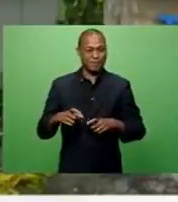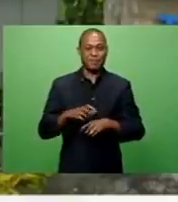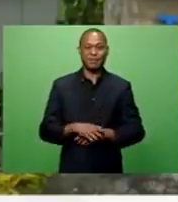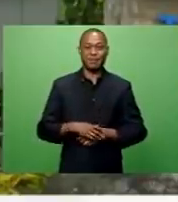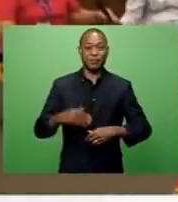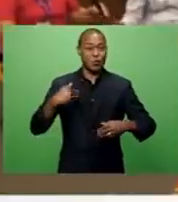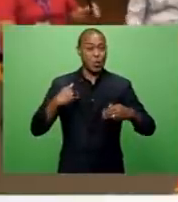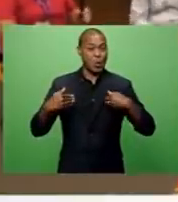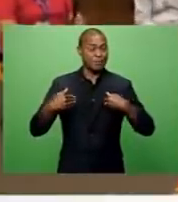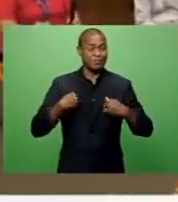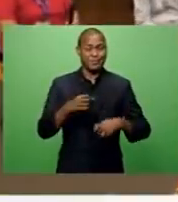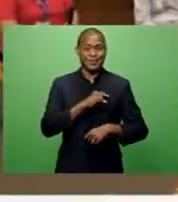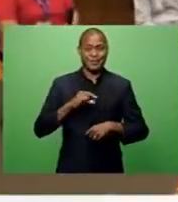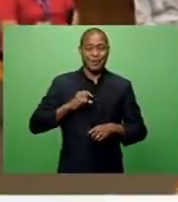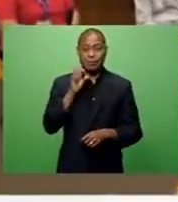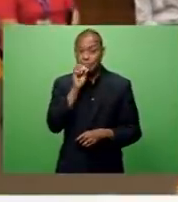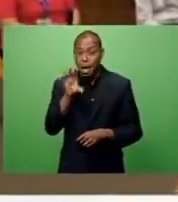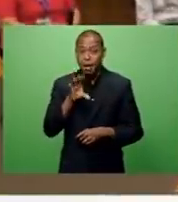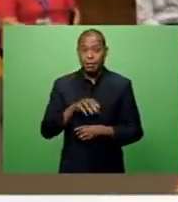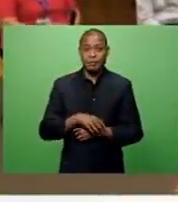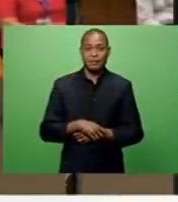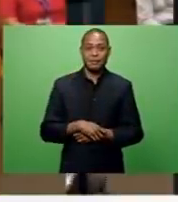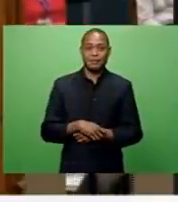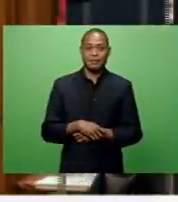USP academics speak up.